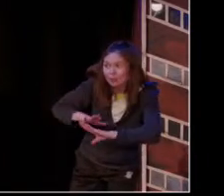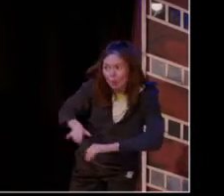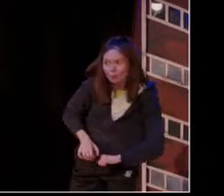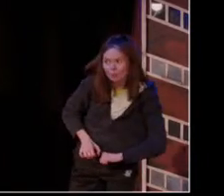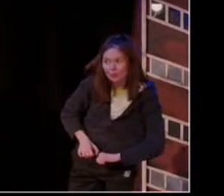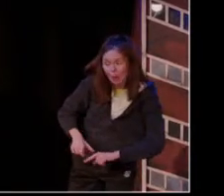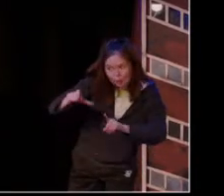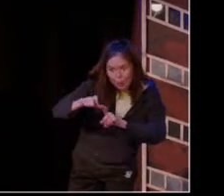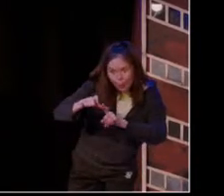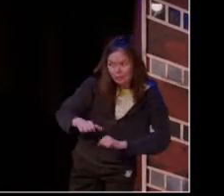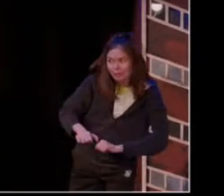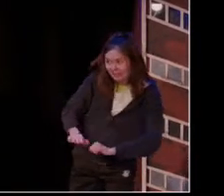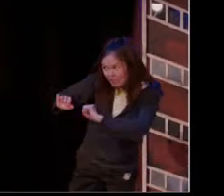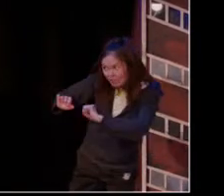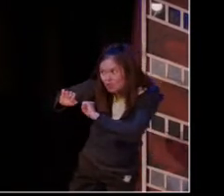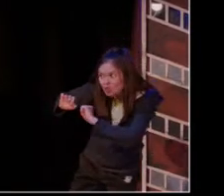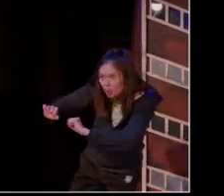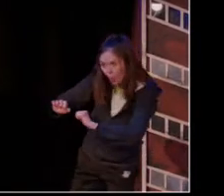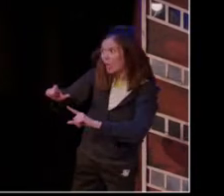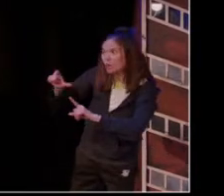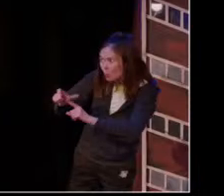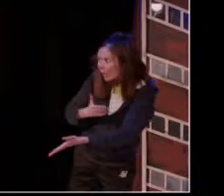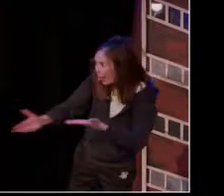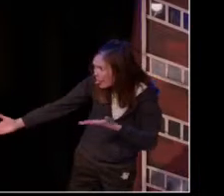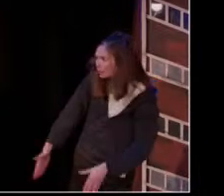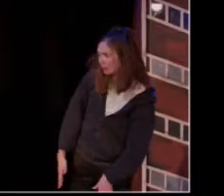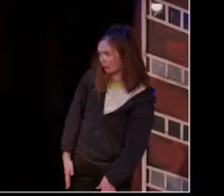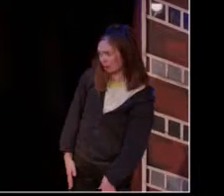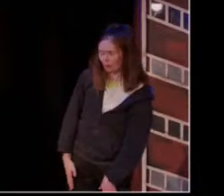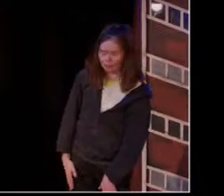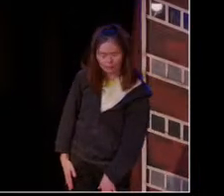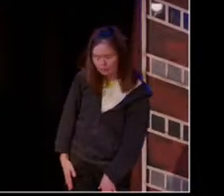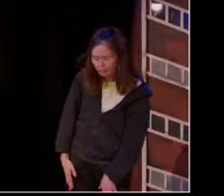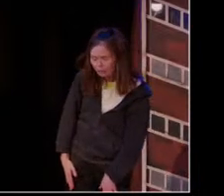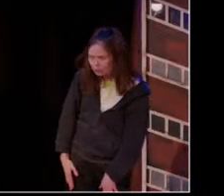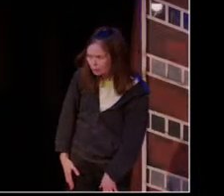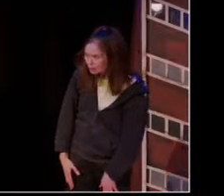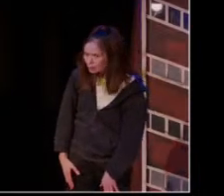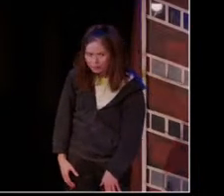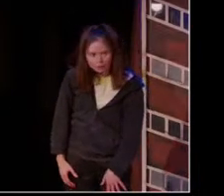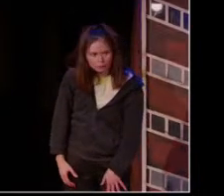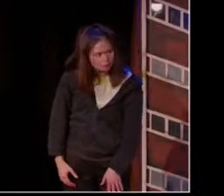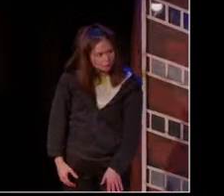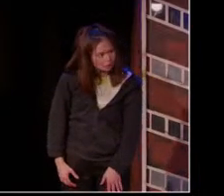may have cause to fear that she'll grow up sound of mind.